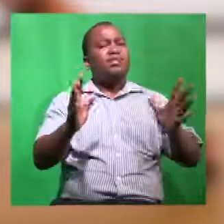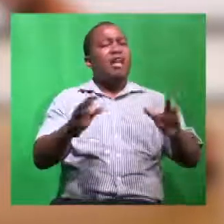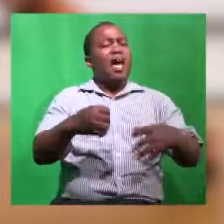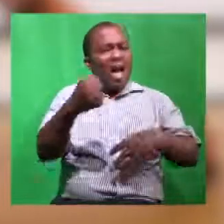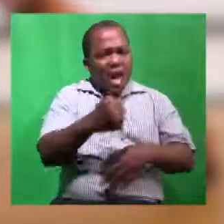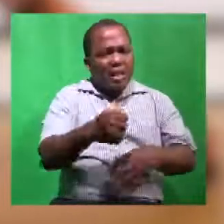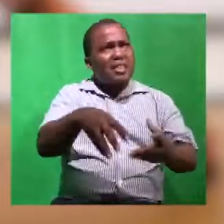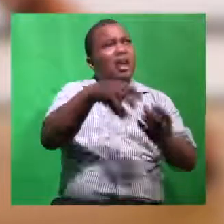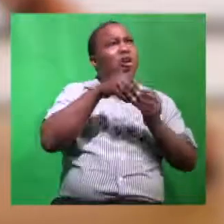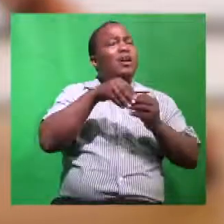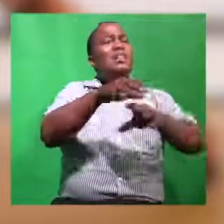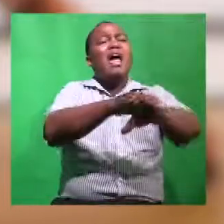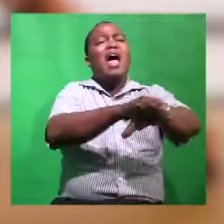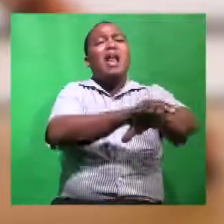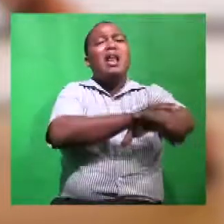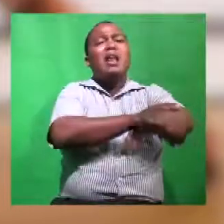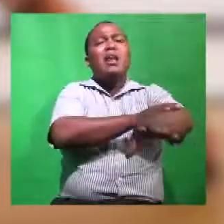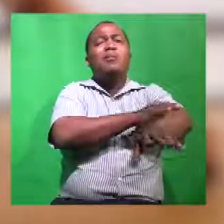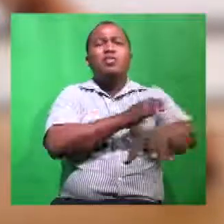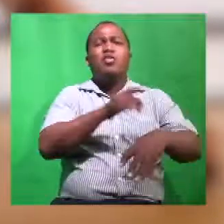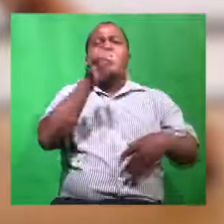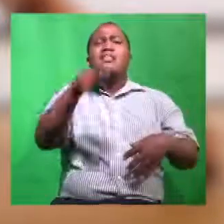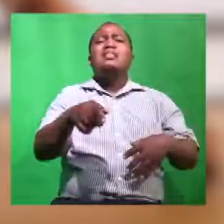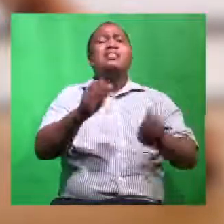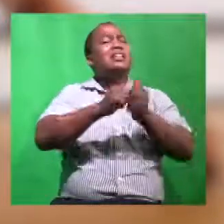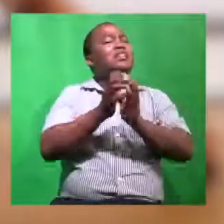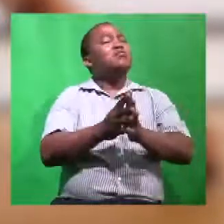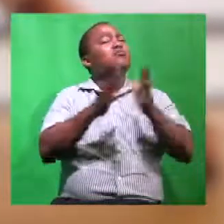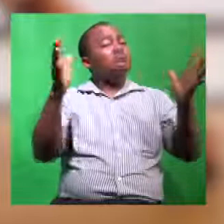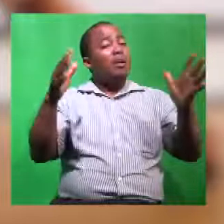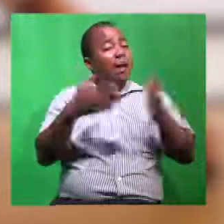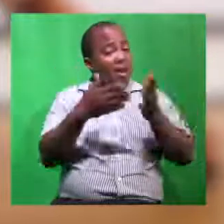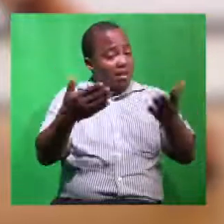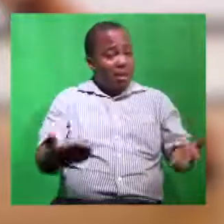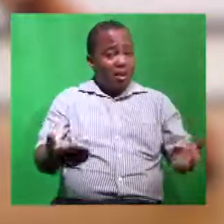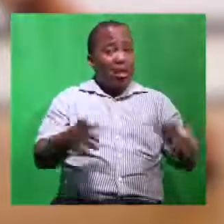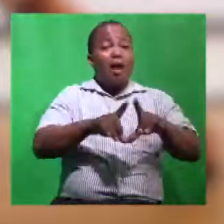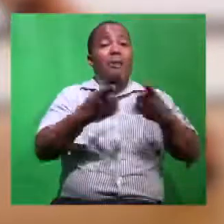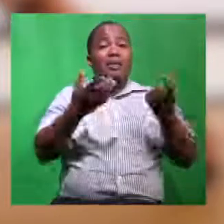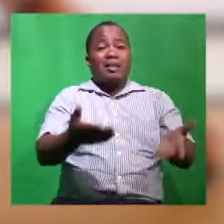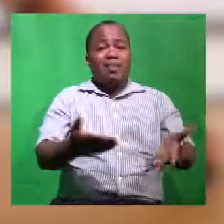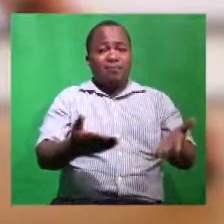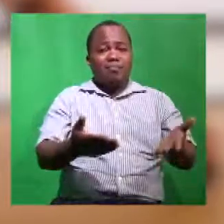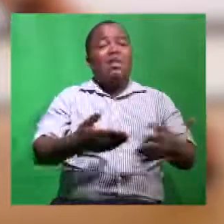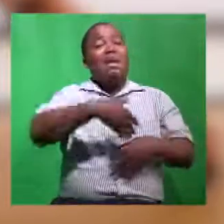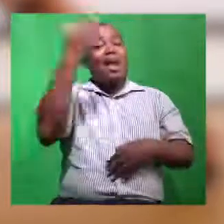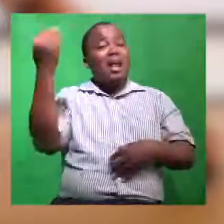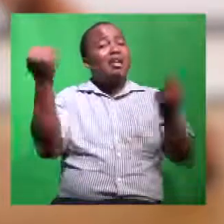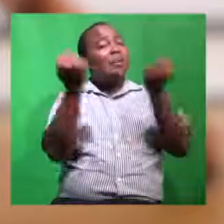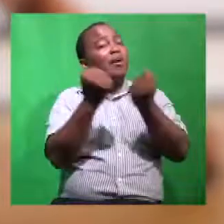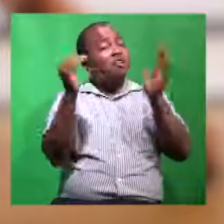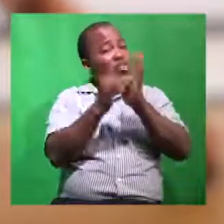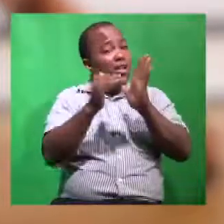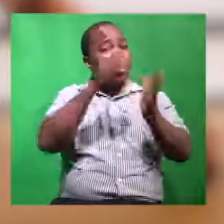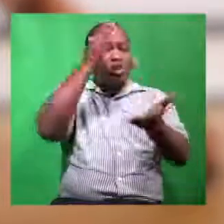albinos, in many days it come normally issues, but now the government tried a lot to make sure